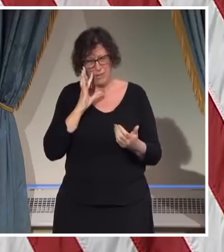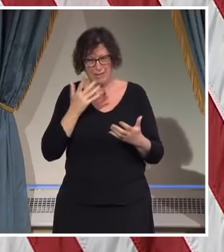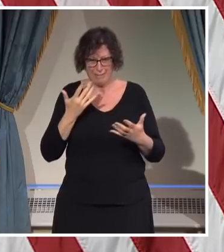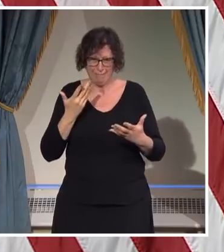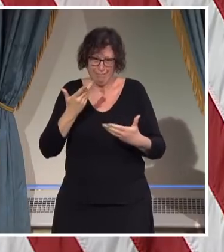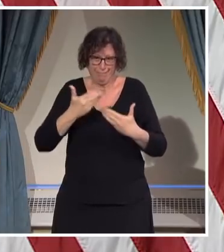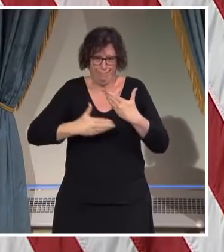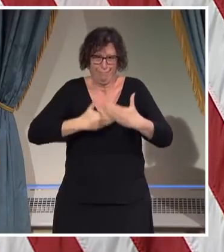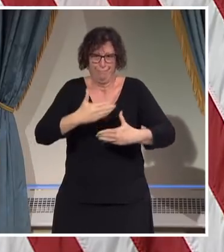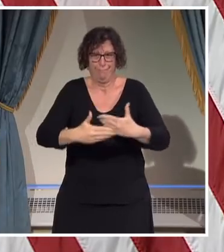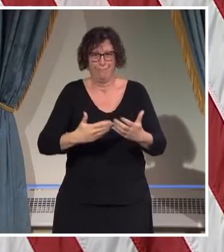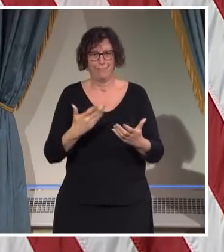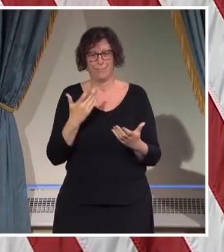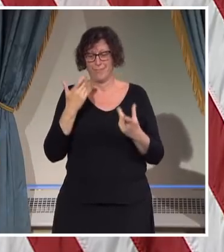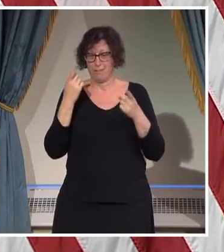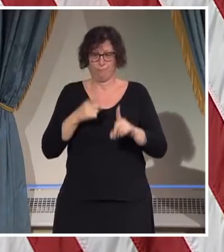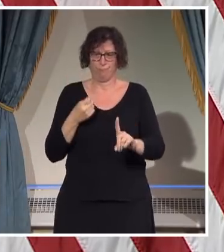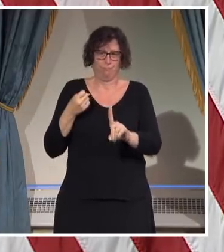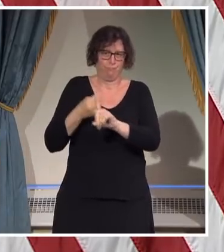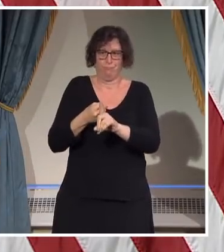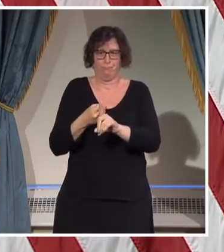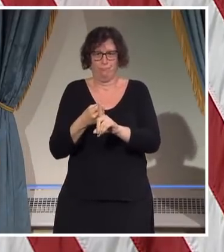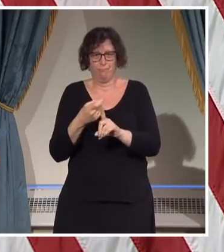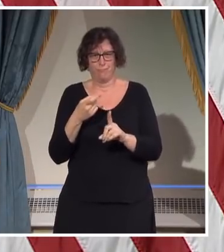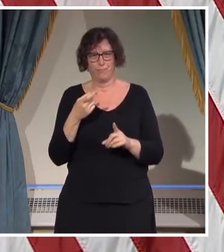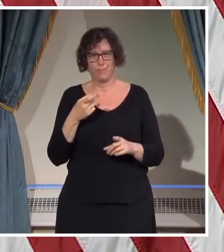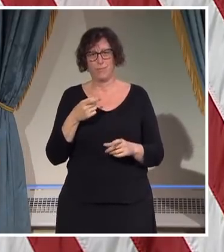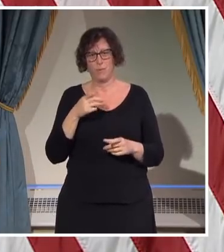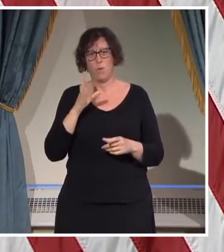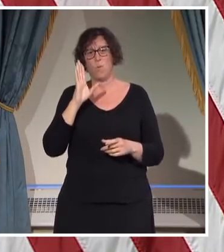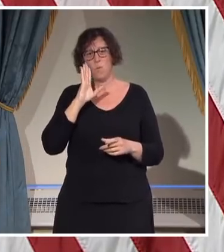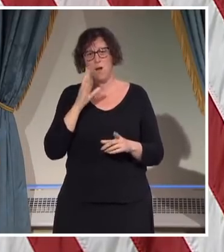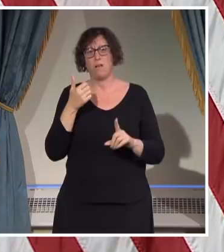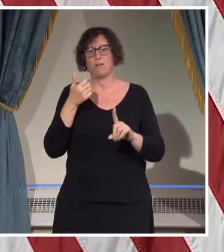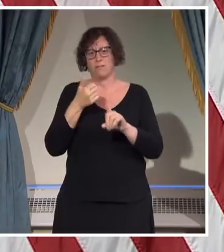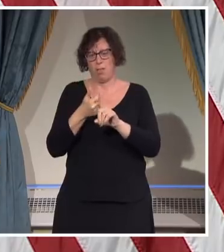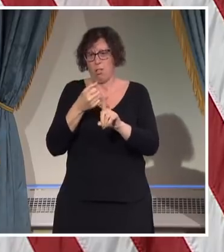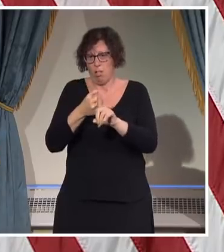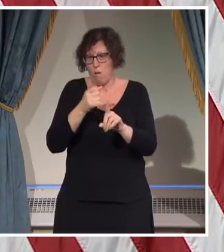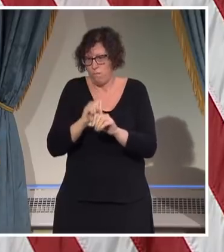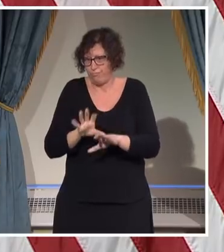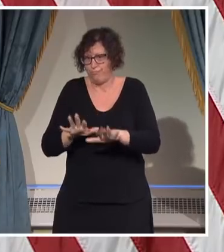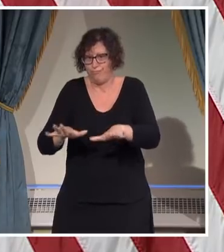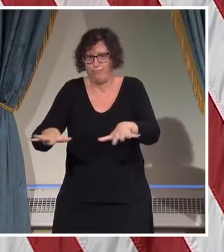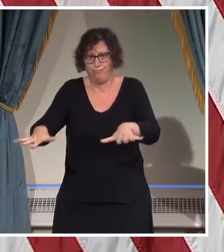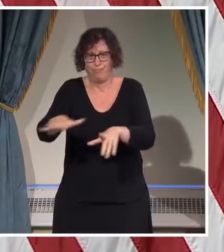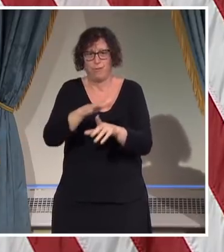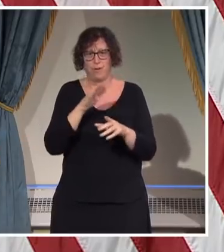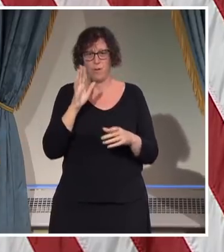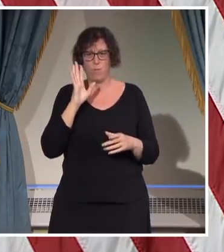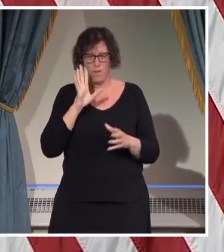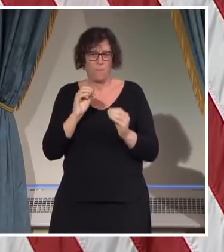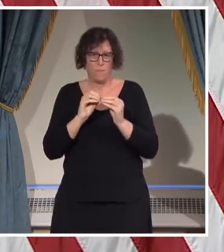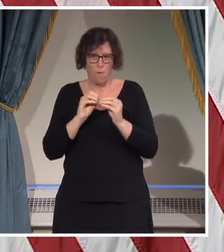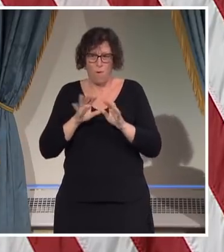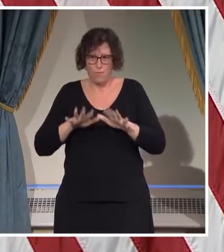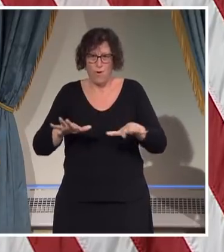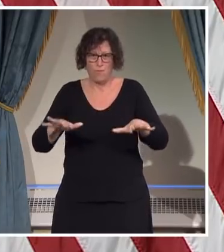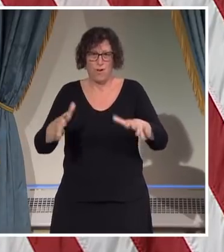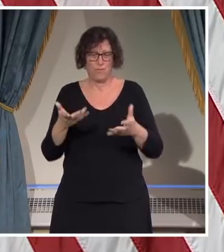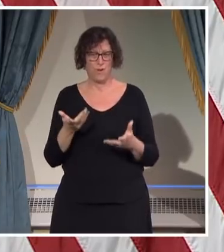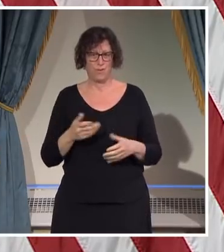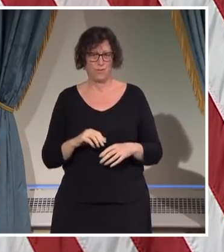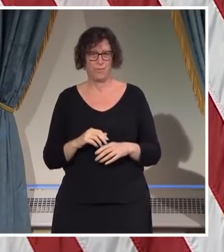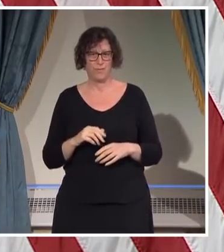So I think the notion of travel being particularly relevant at this point it seems to me pretty limited. That's